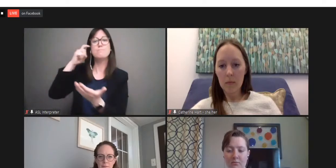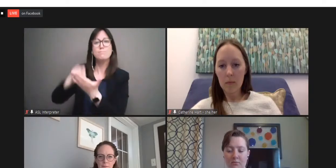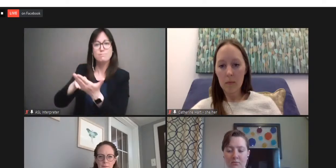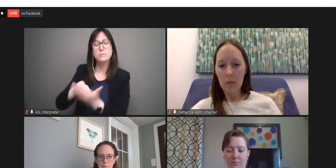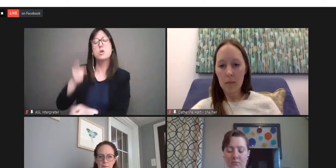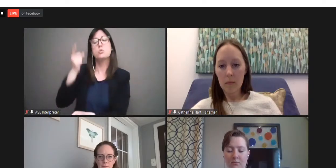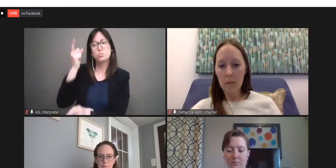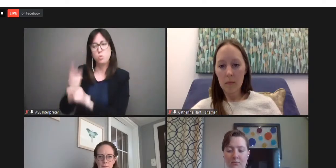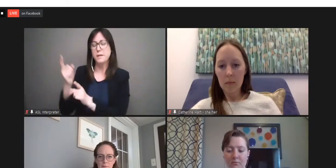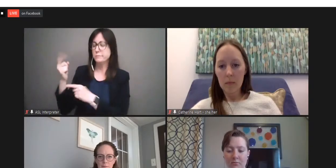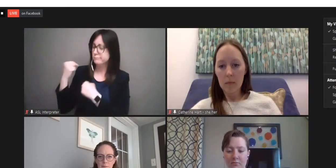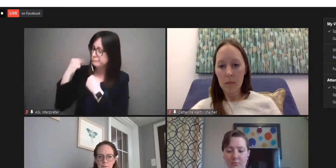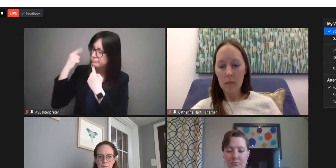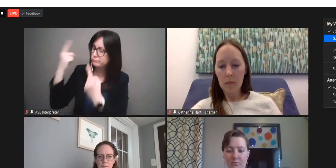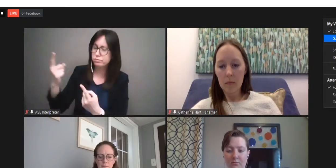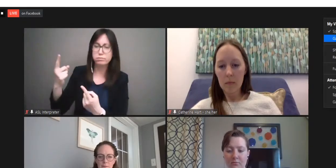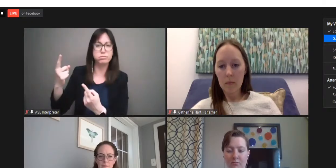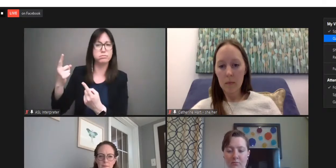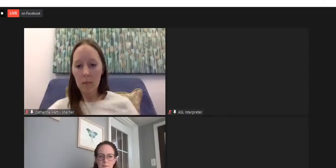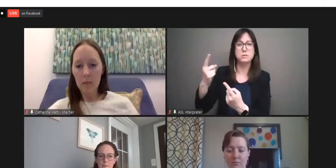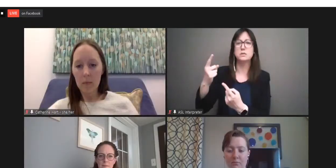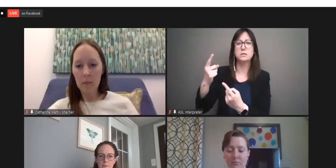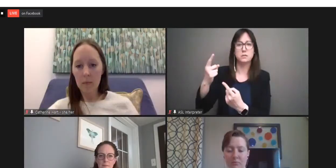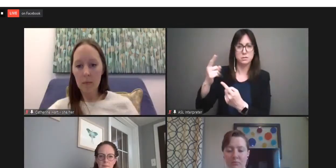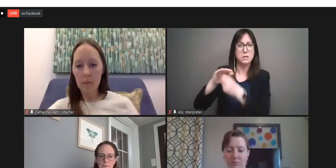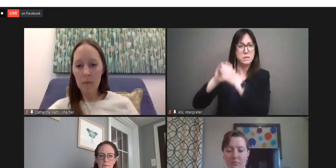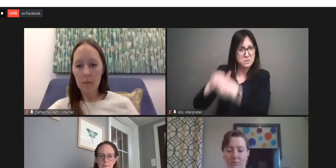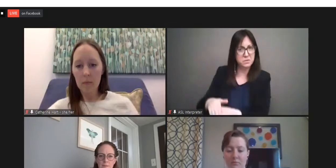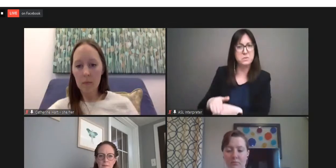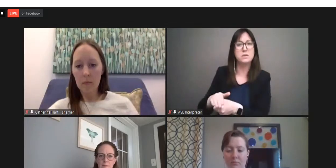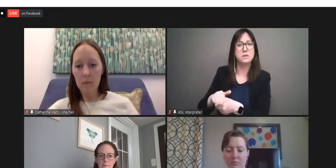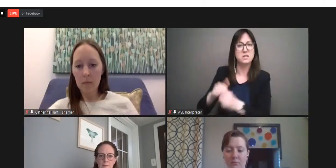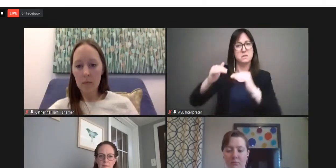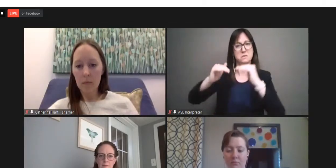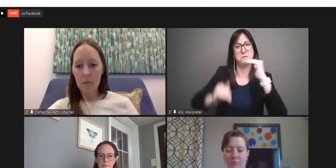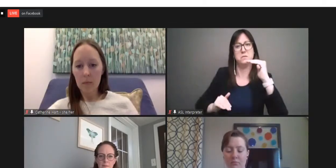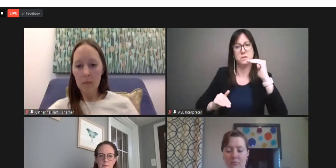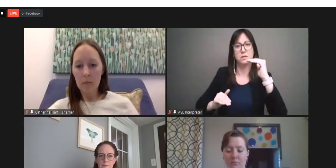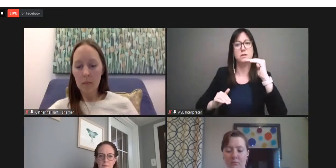against them, and a firm commitment to furthering